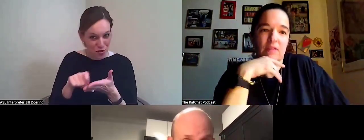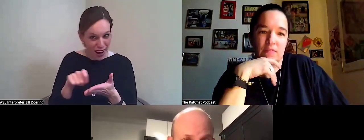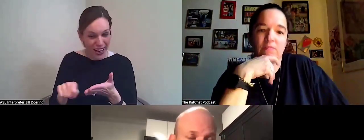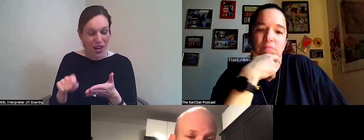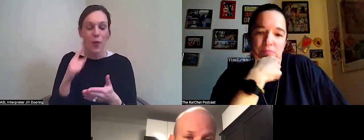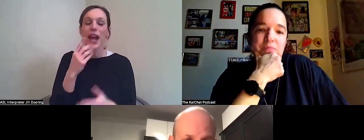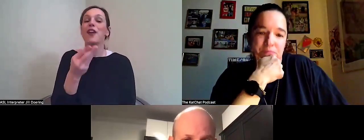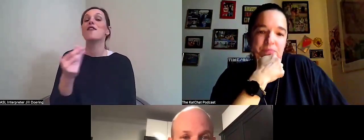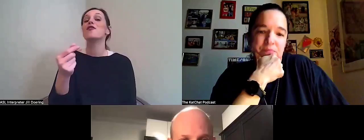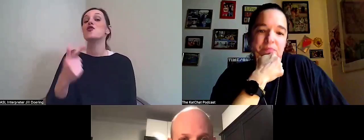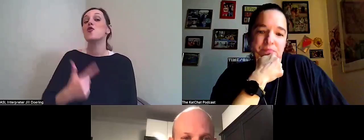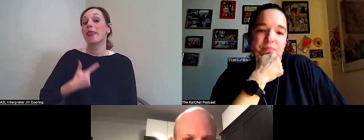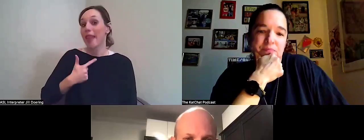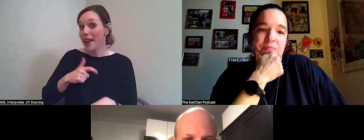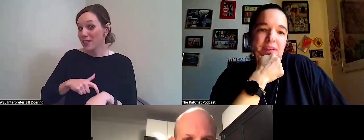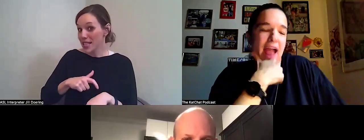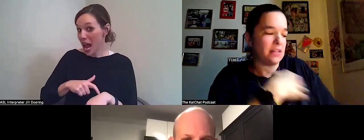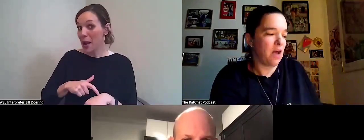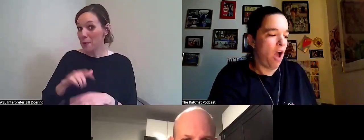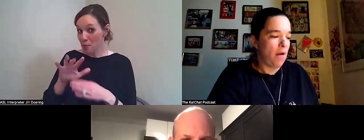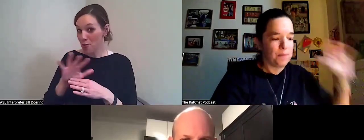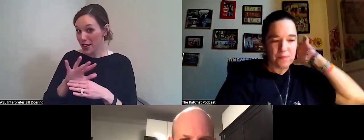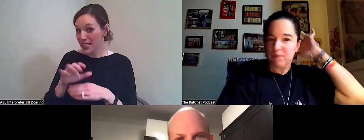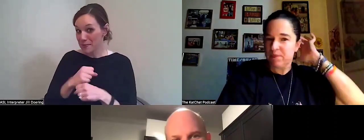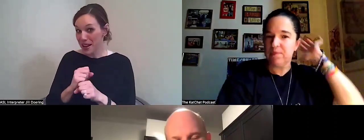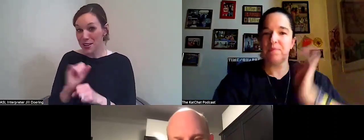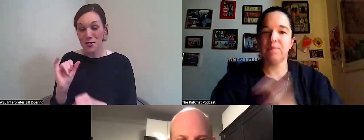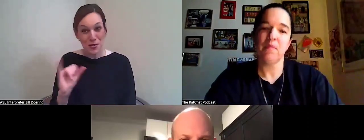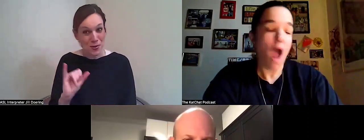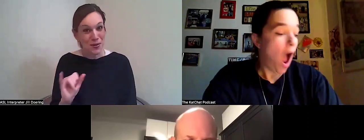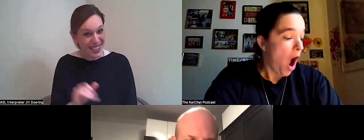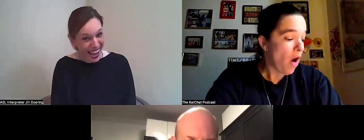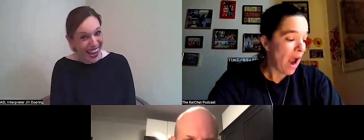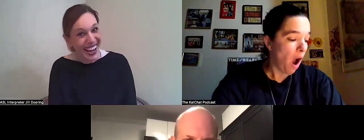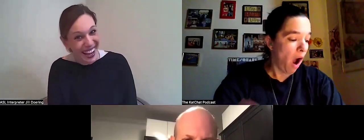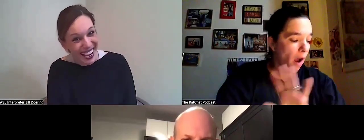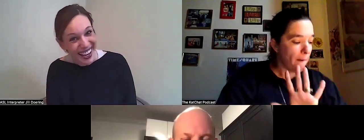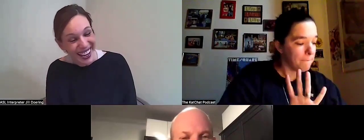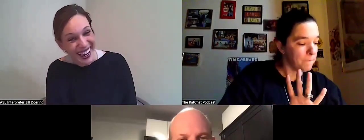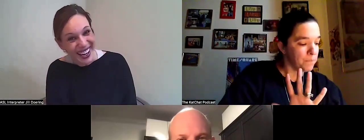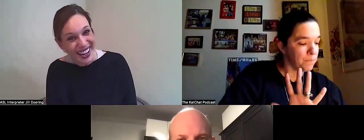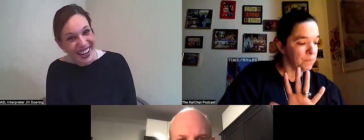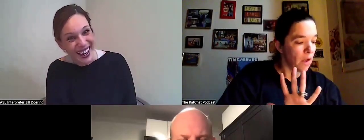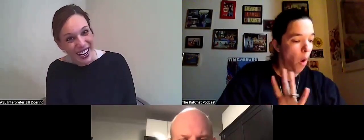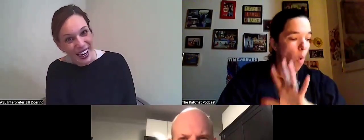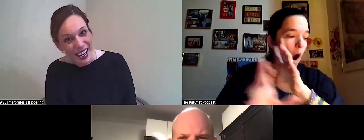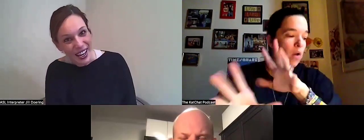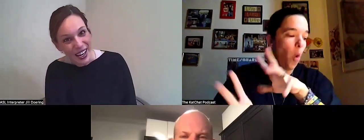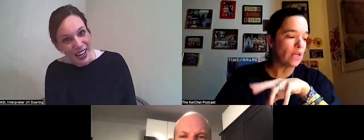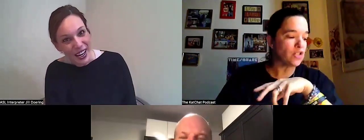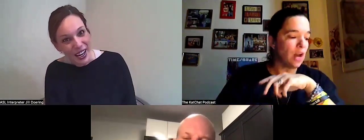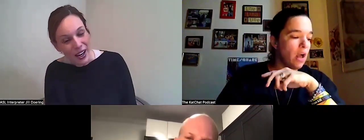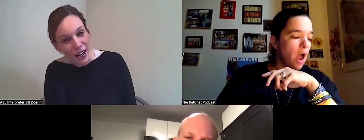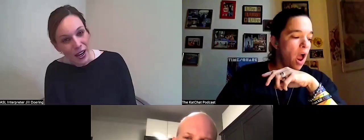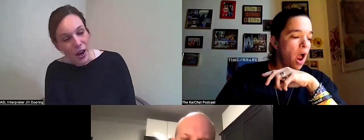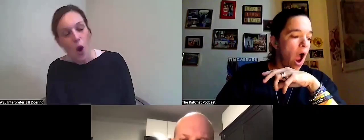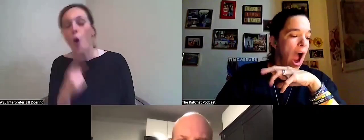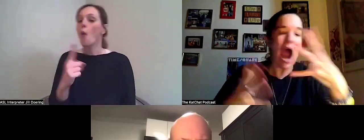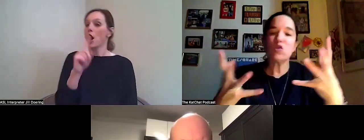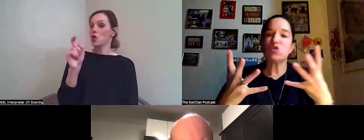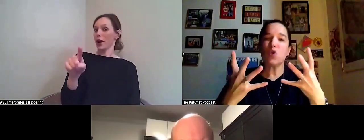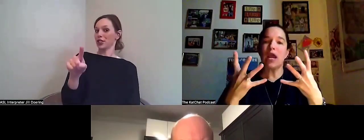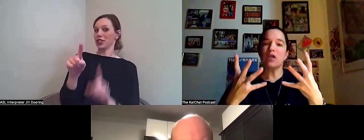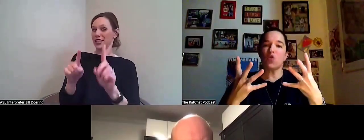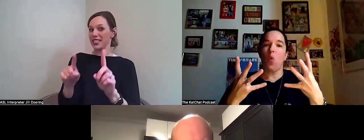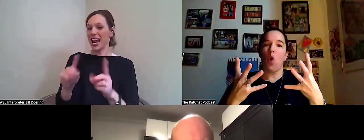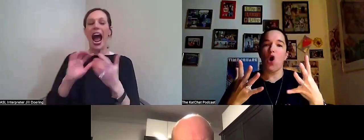movies made as well. Yeah. So it's yeah, lots And of fun. one question.